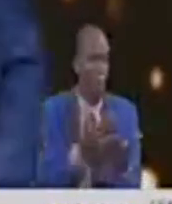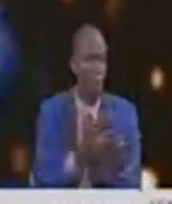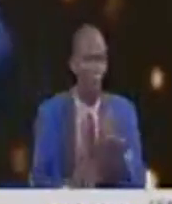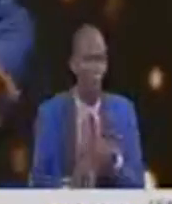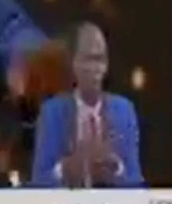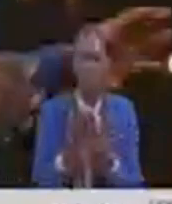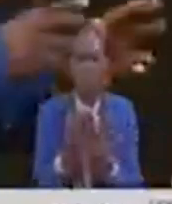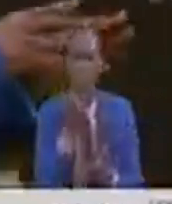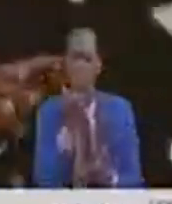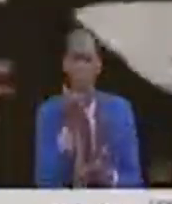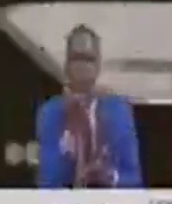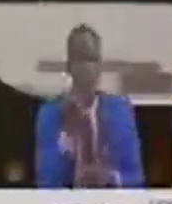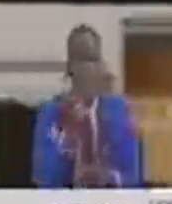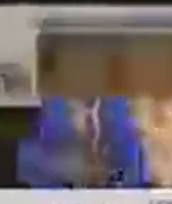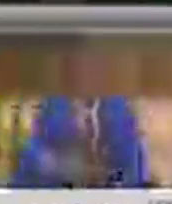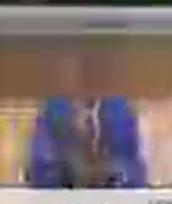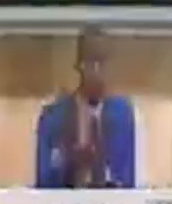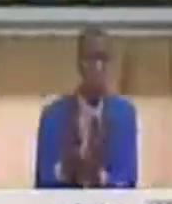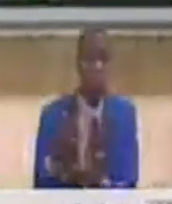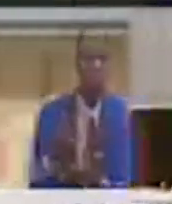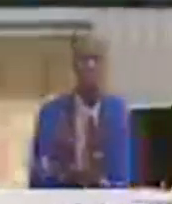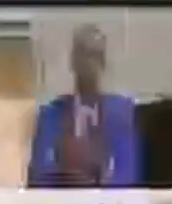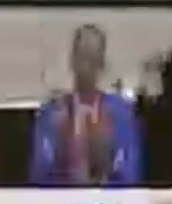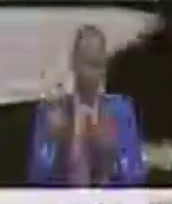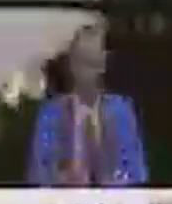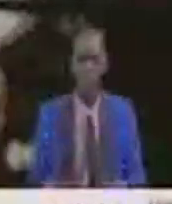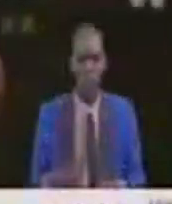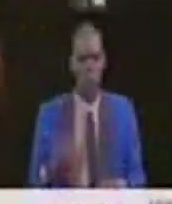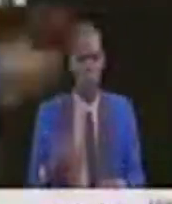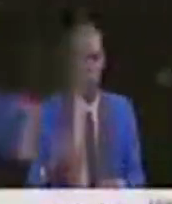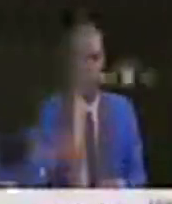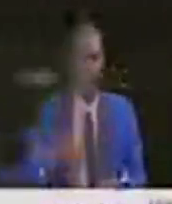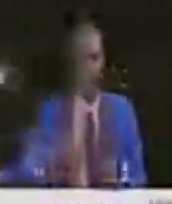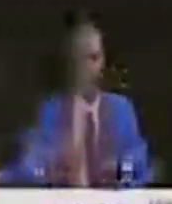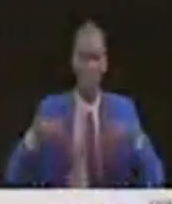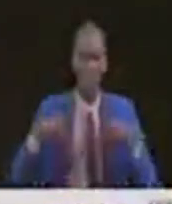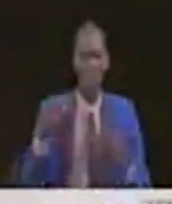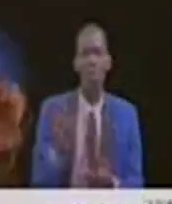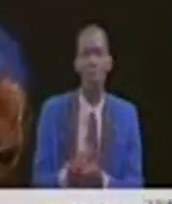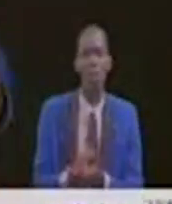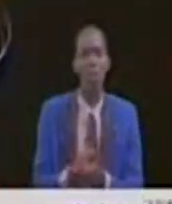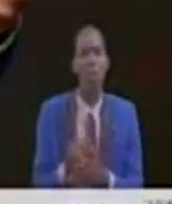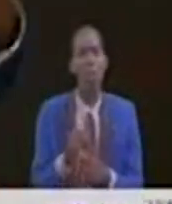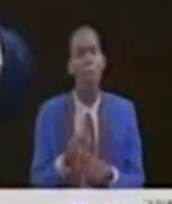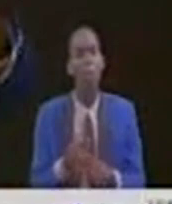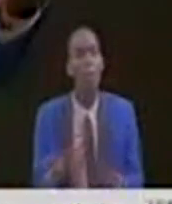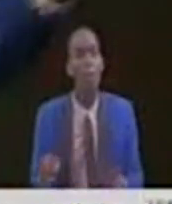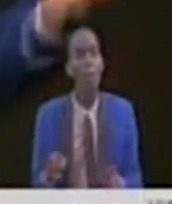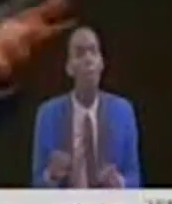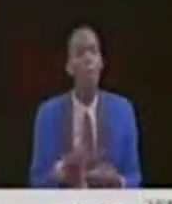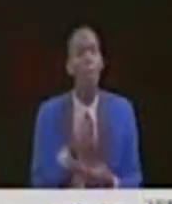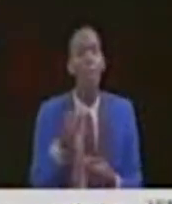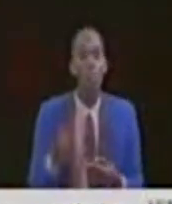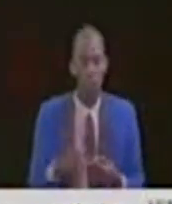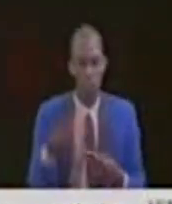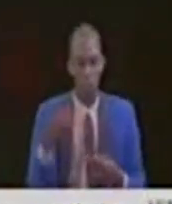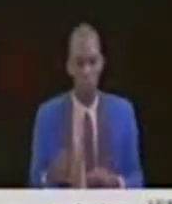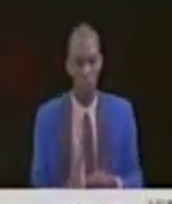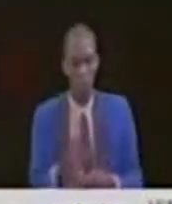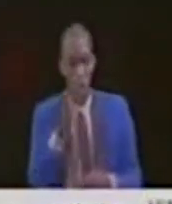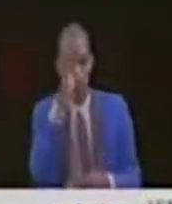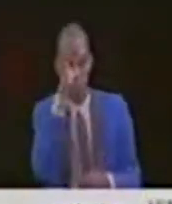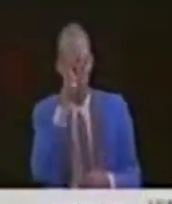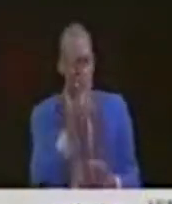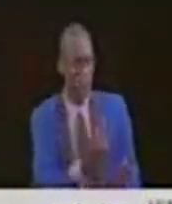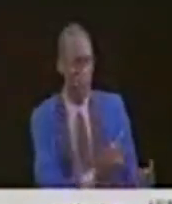that sight and say, I will not yield to that? Or if it's a man, the man is always coming. I'm talking